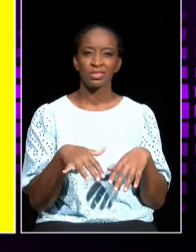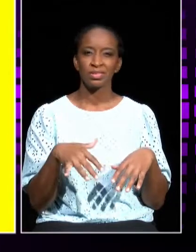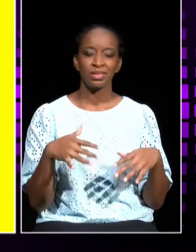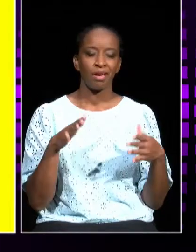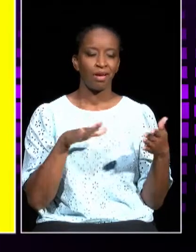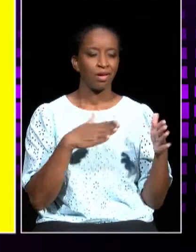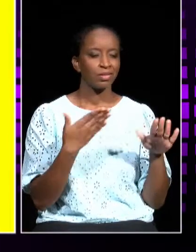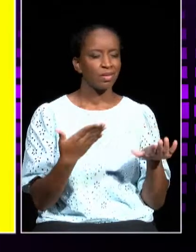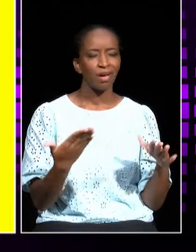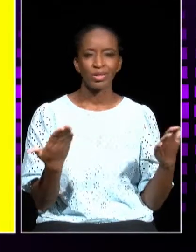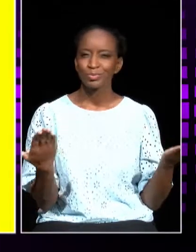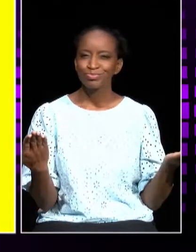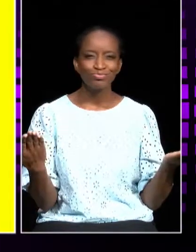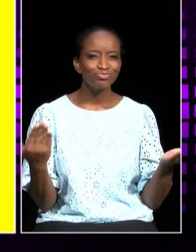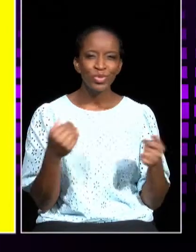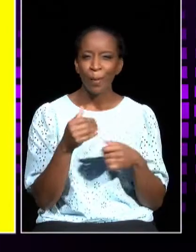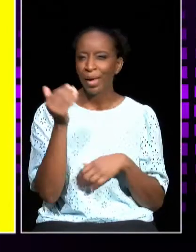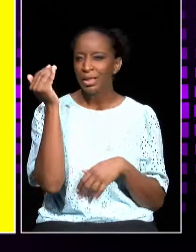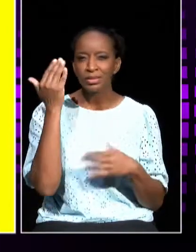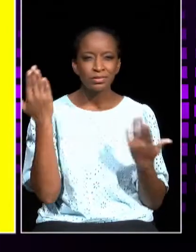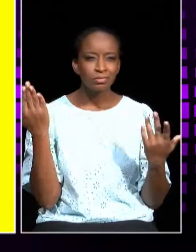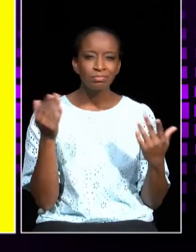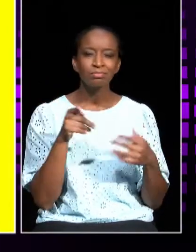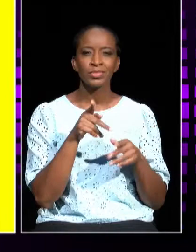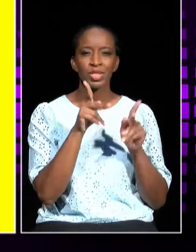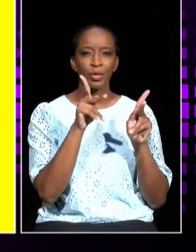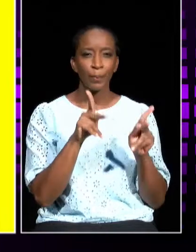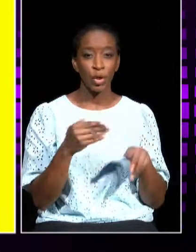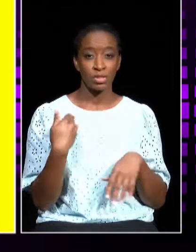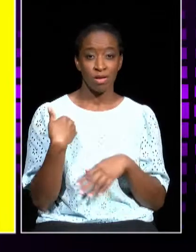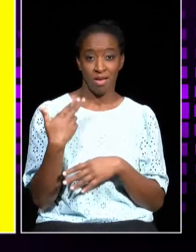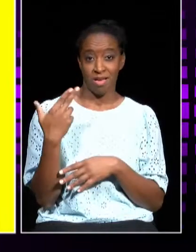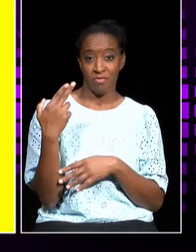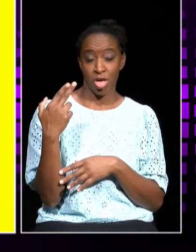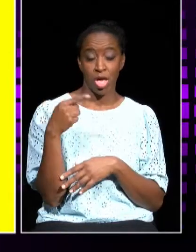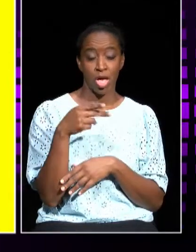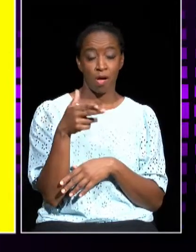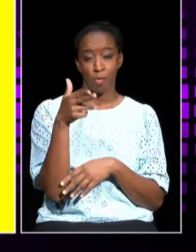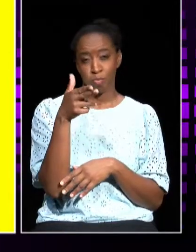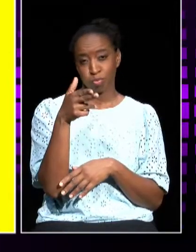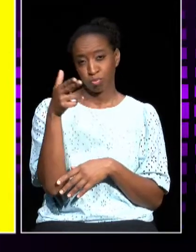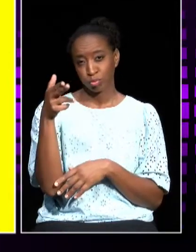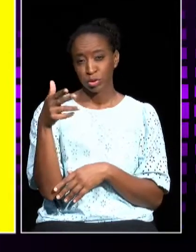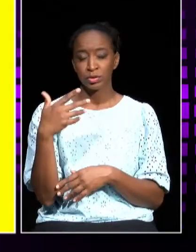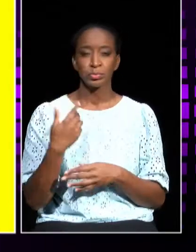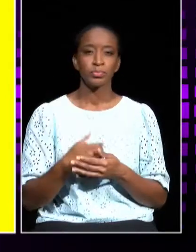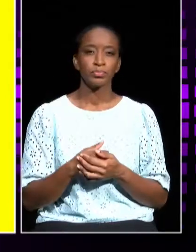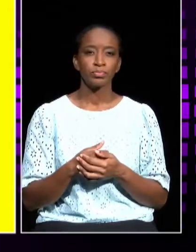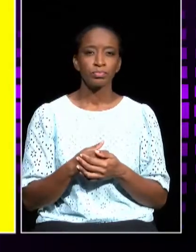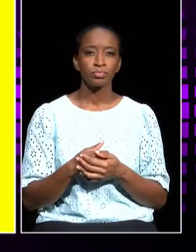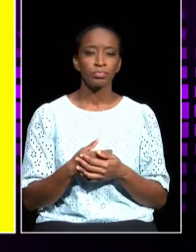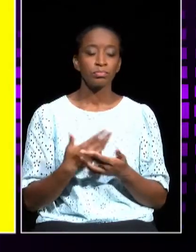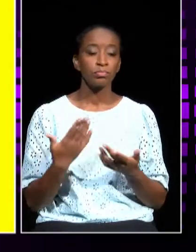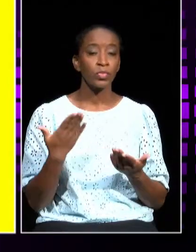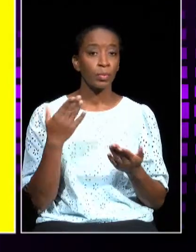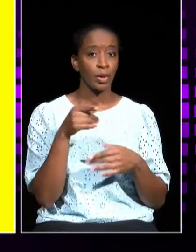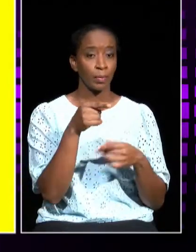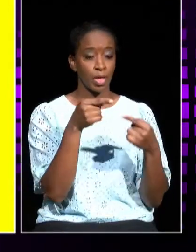The person who has a gun who is shooting, they could be shooting an enemy